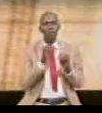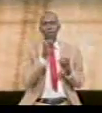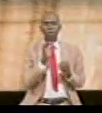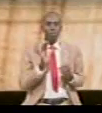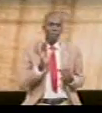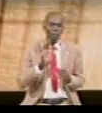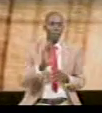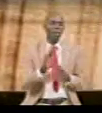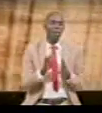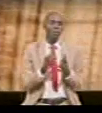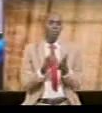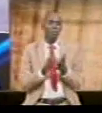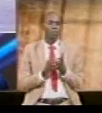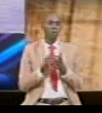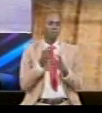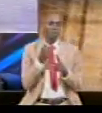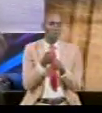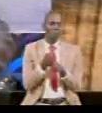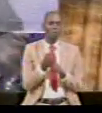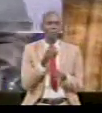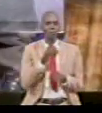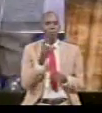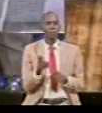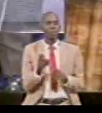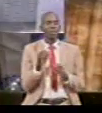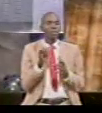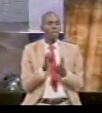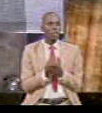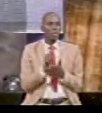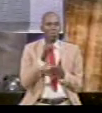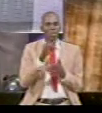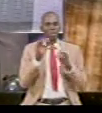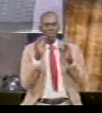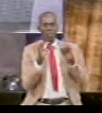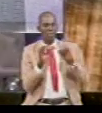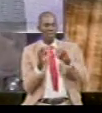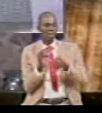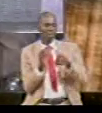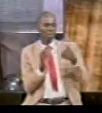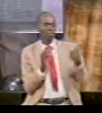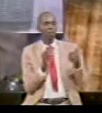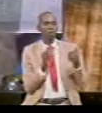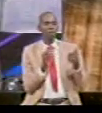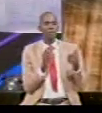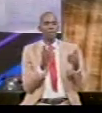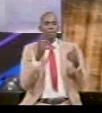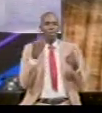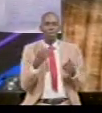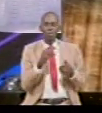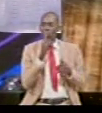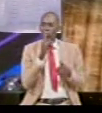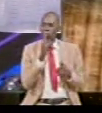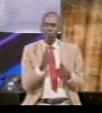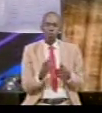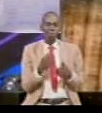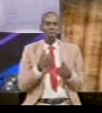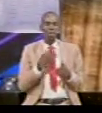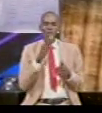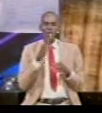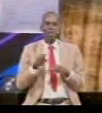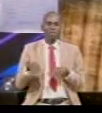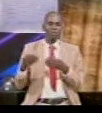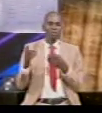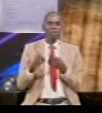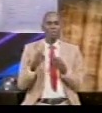thou thyself? Thou that teachest another, the basic truth had been given to the